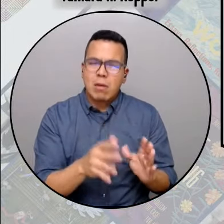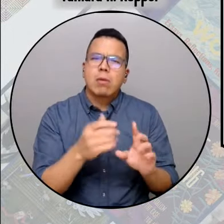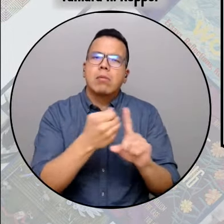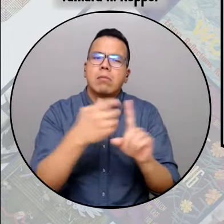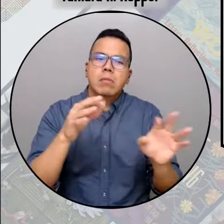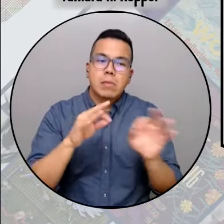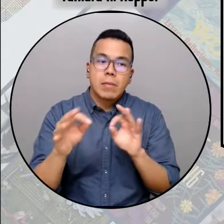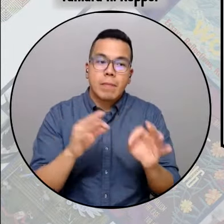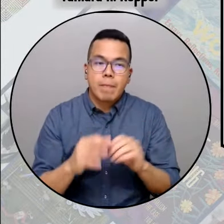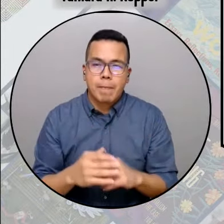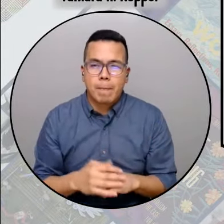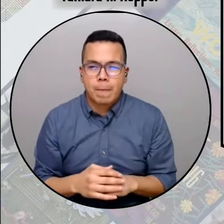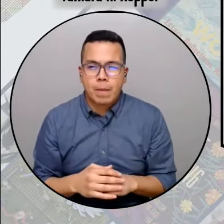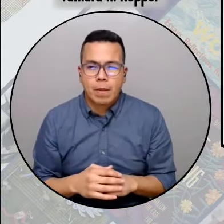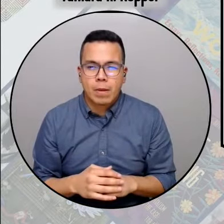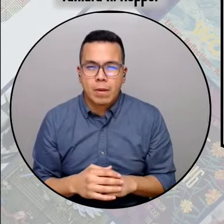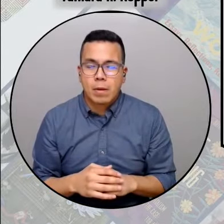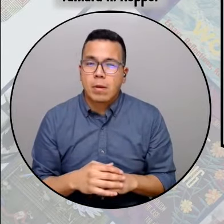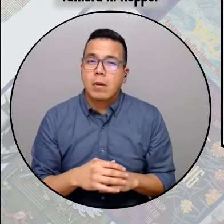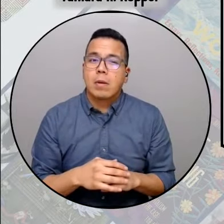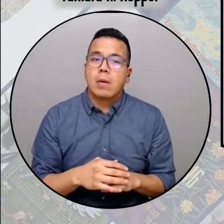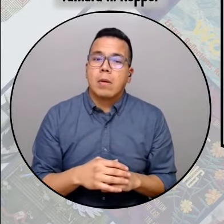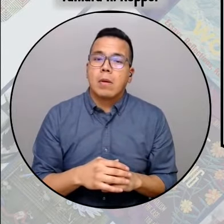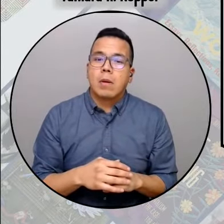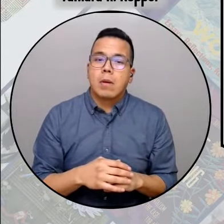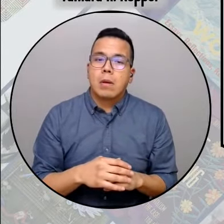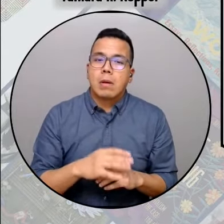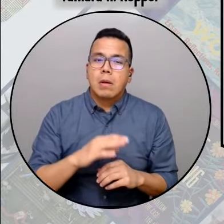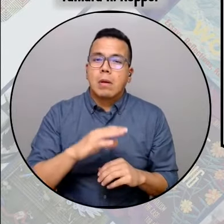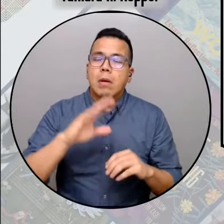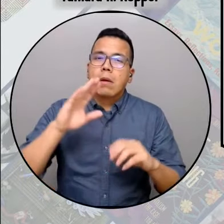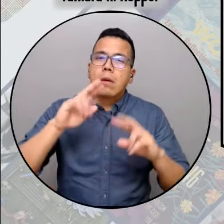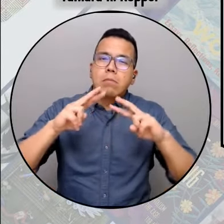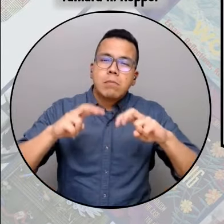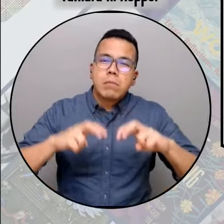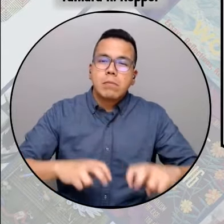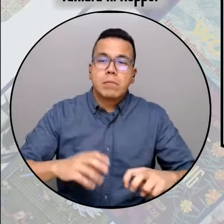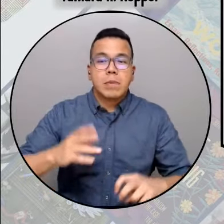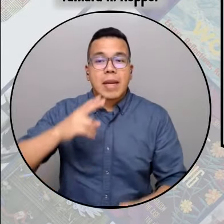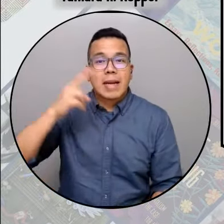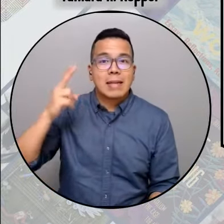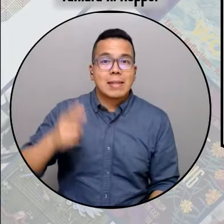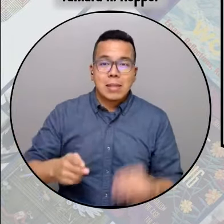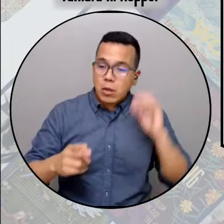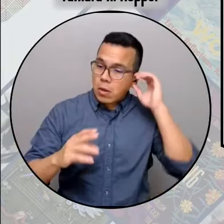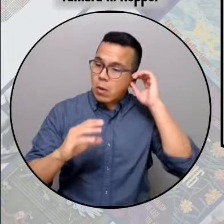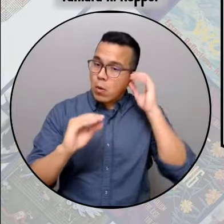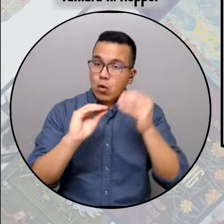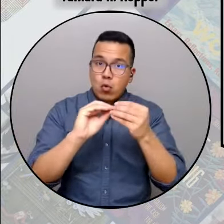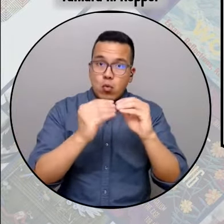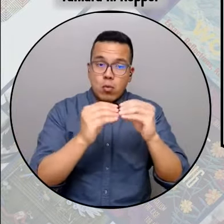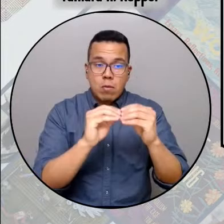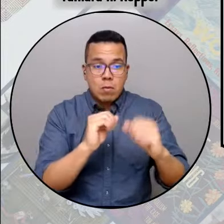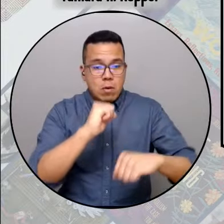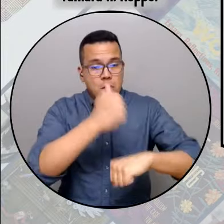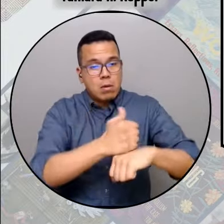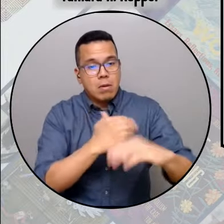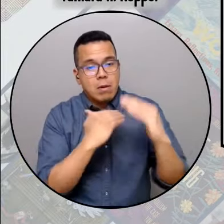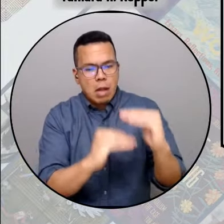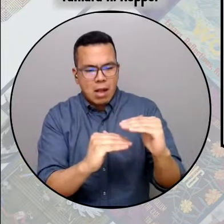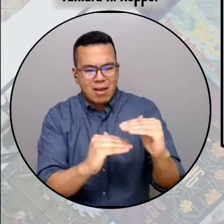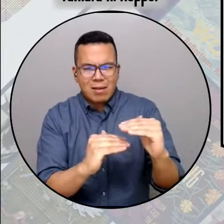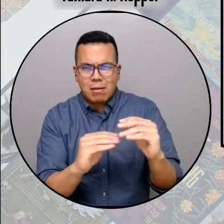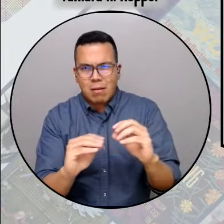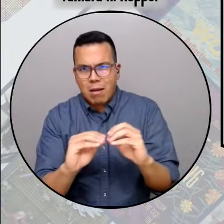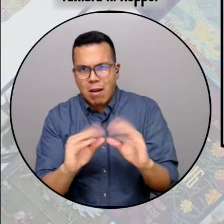kind of put these numerical restrictions, you're kind of setting the stage for an increased number of deportations as part of immigration enforcement. And the